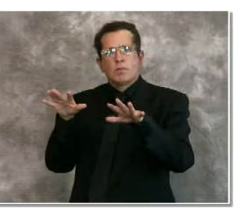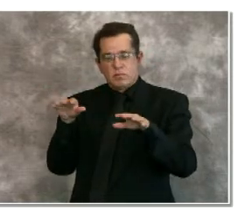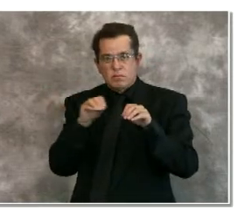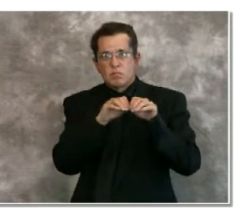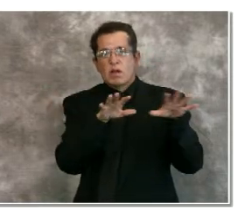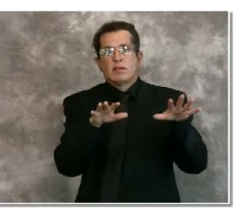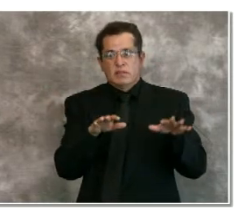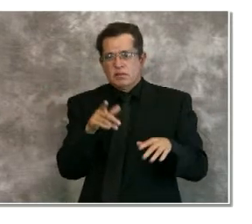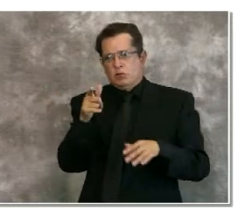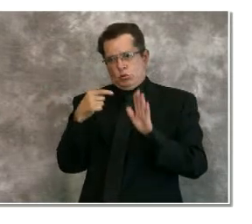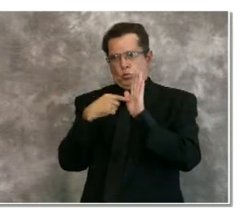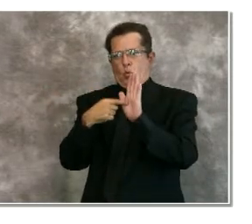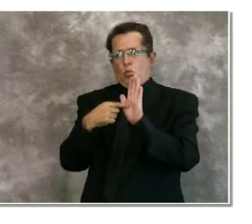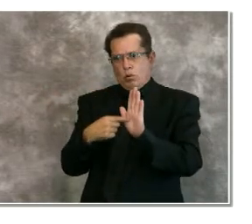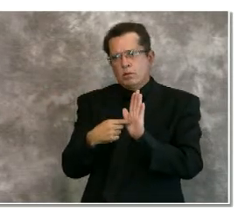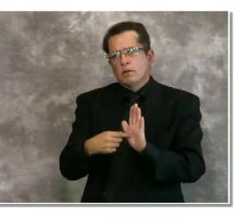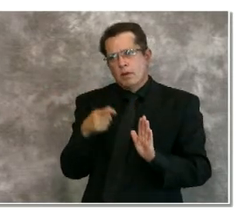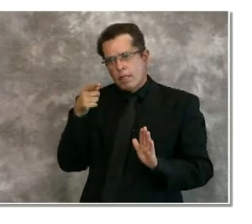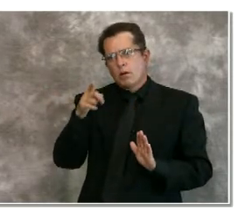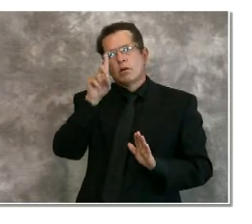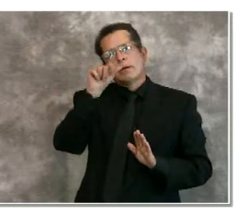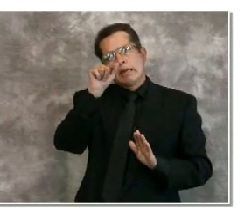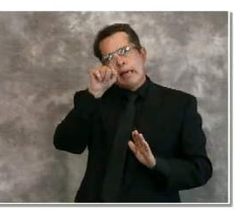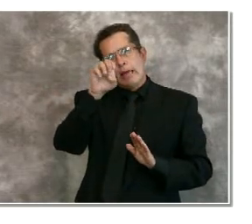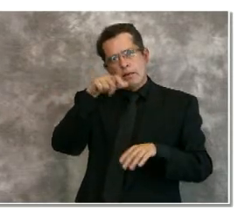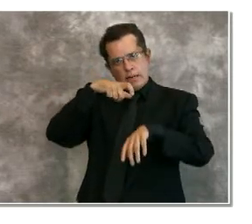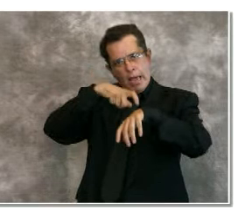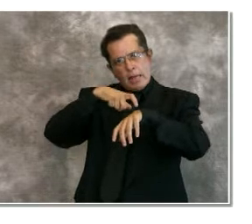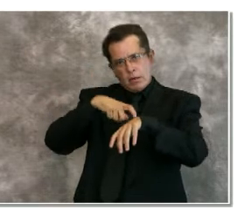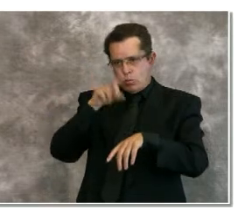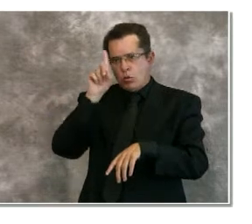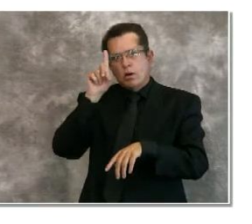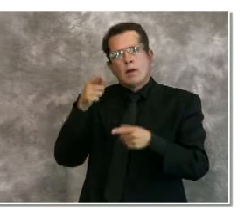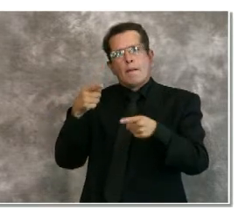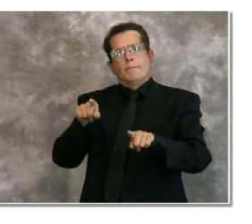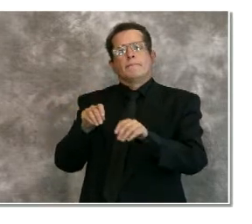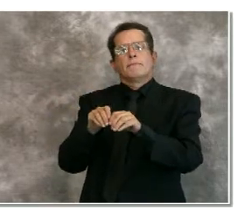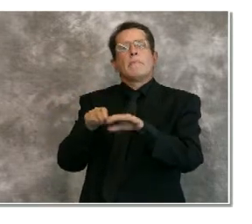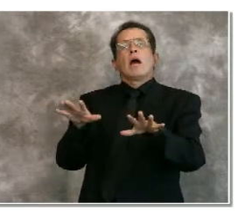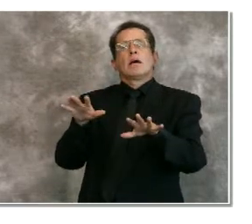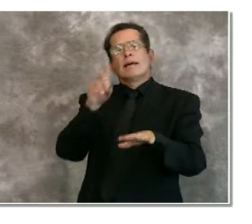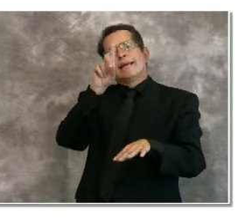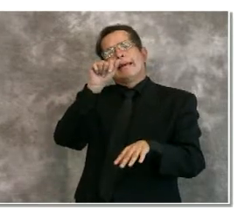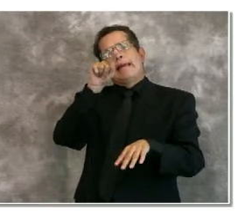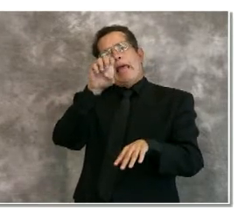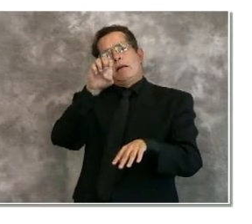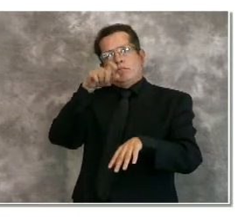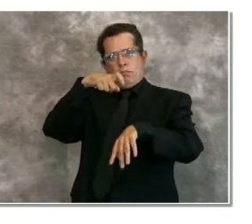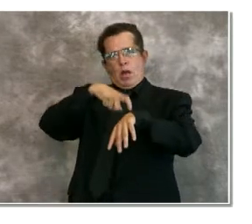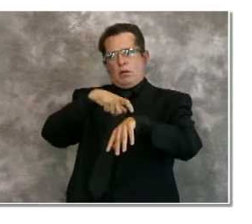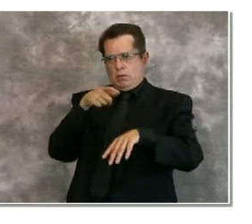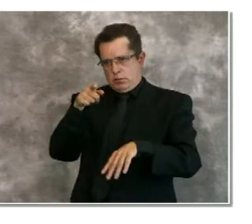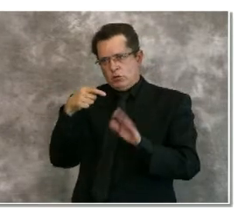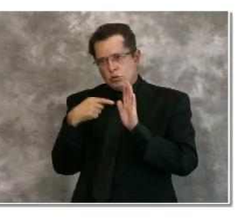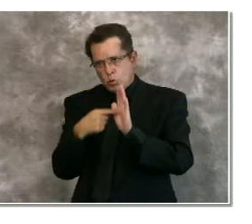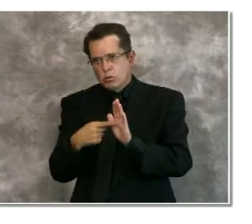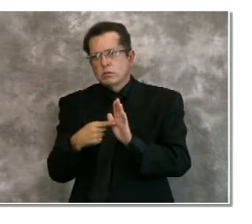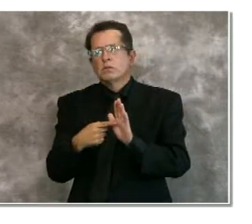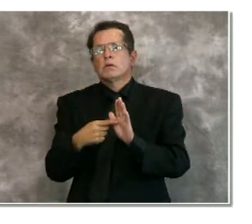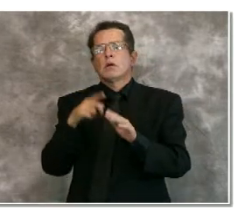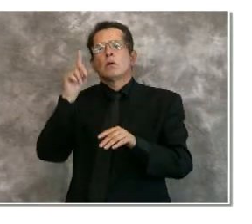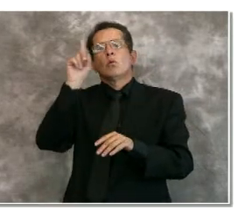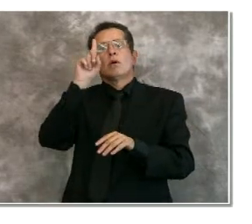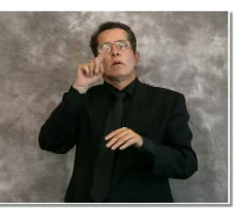just restaurants. And it shows the date the outbreak was initiated, and then the date the